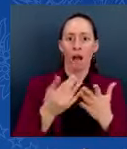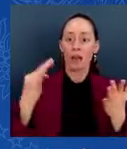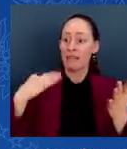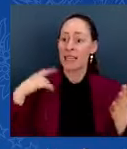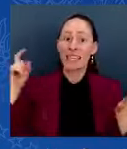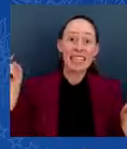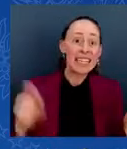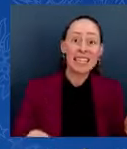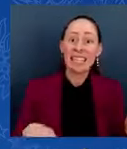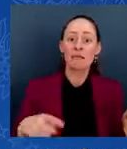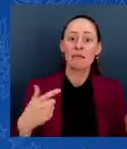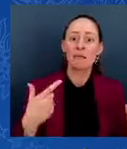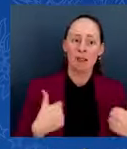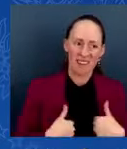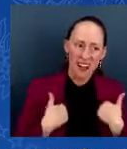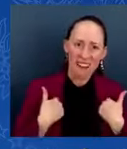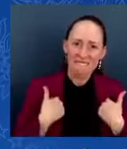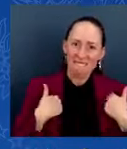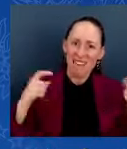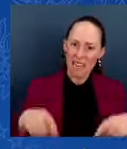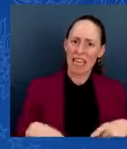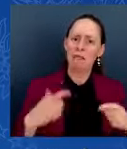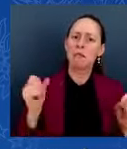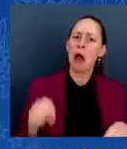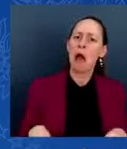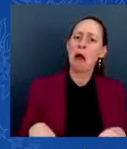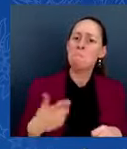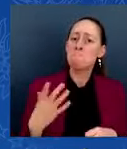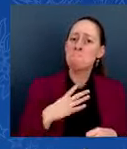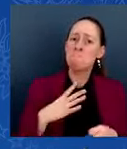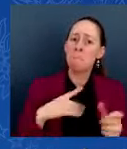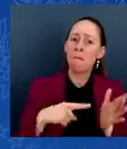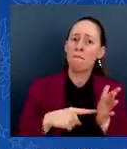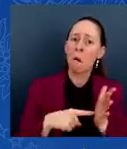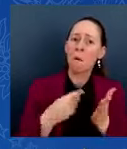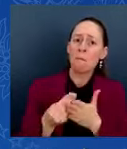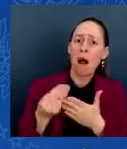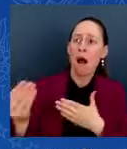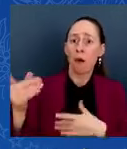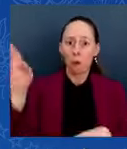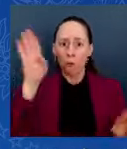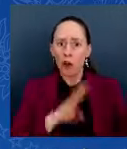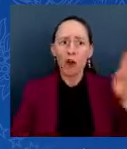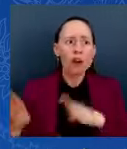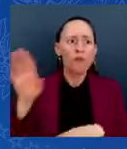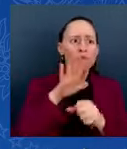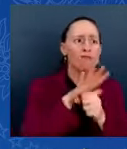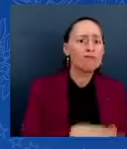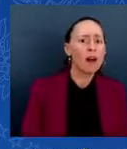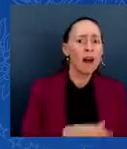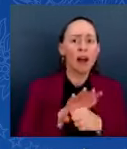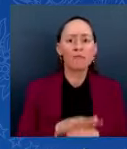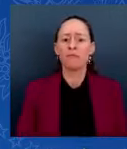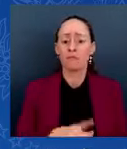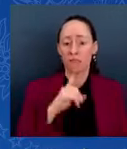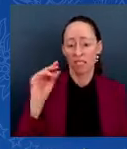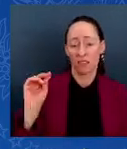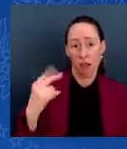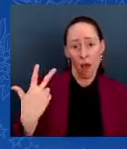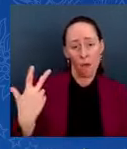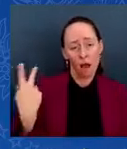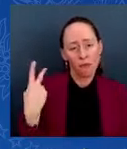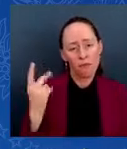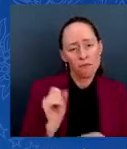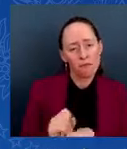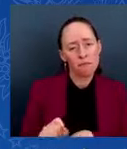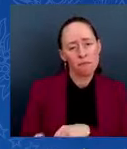mind. It's hard to explain. Kamala and I are going to keep fighting to lower the prescription drug costs for everyone, not just seniors.